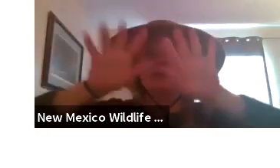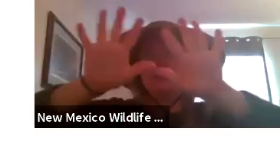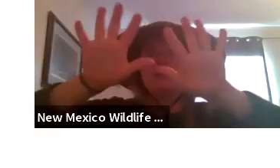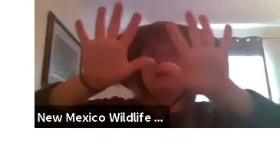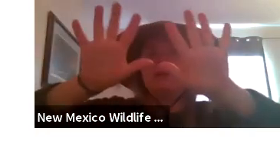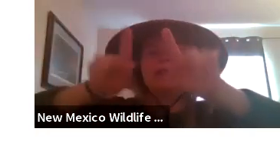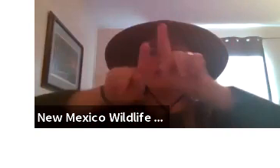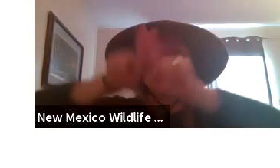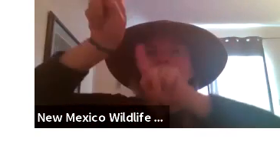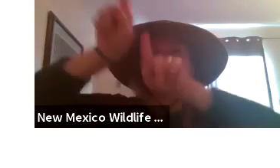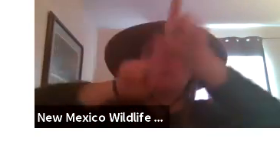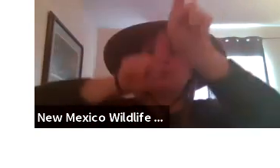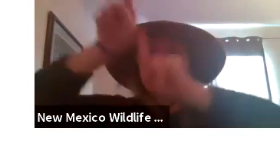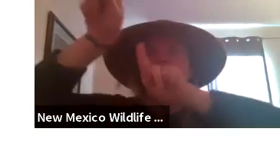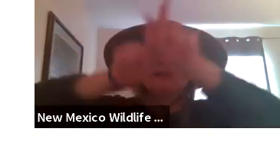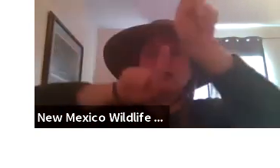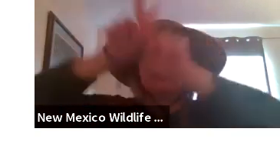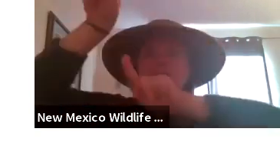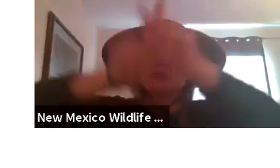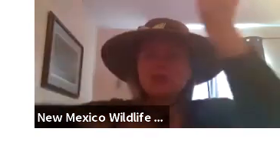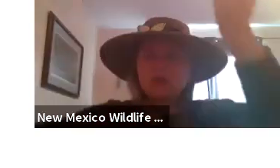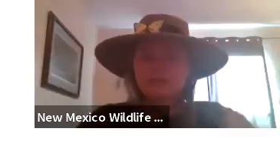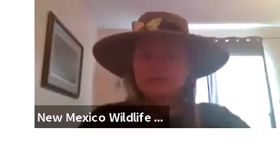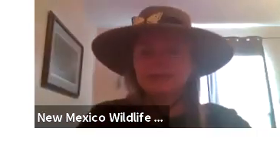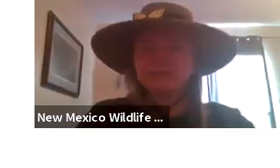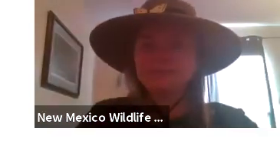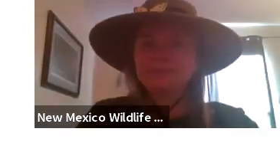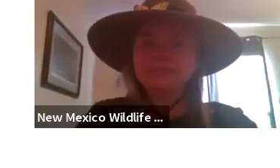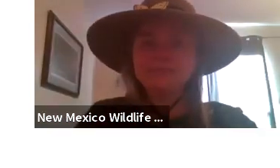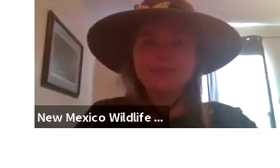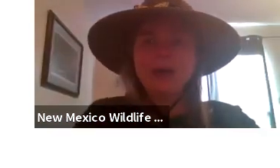out in the direction of where you're signing. Stars,